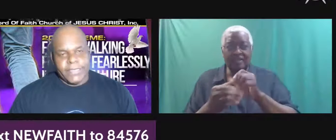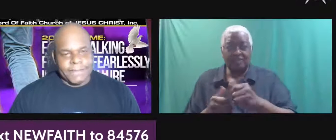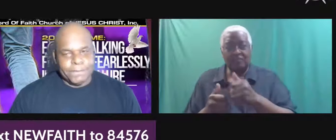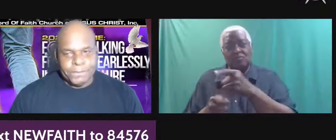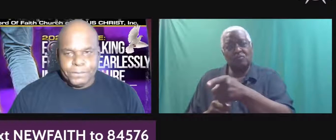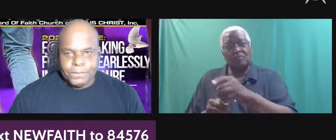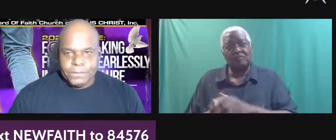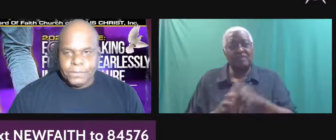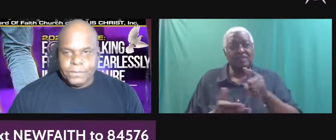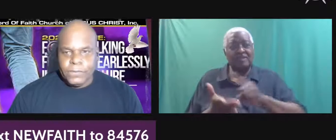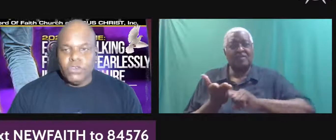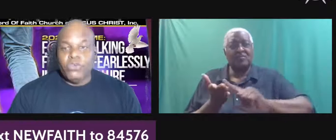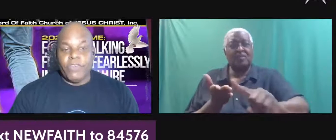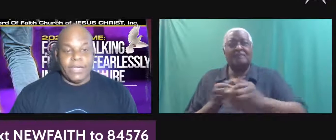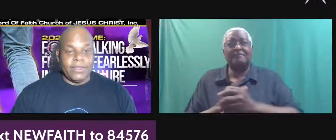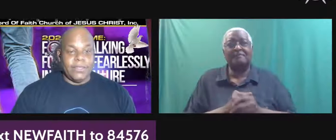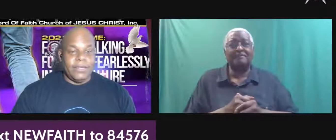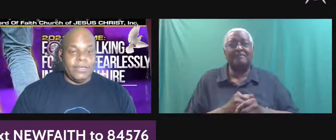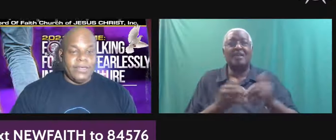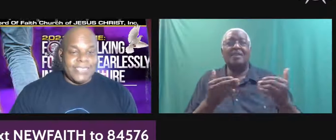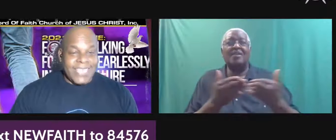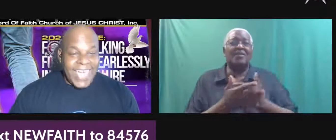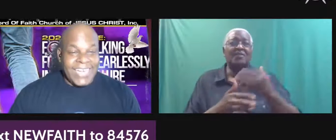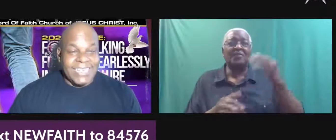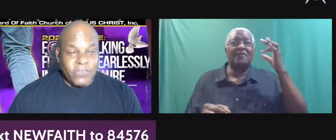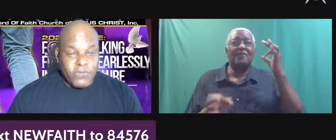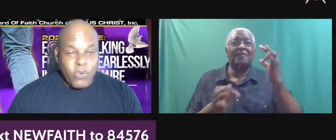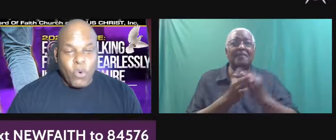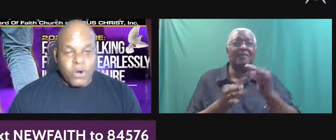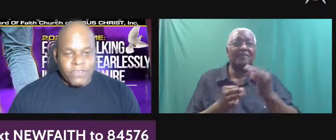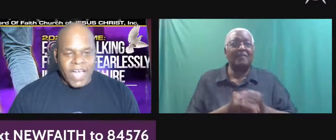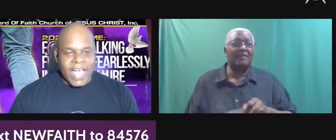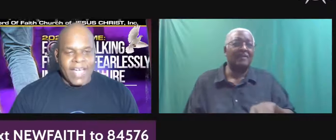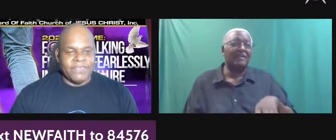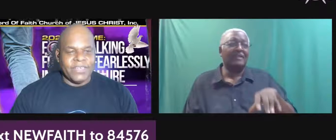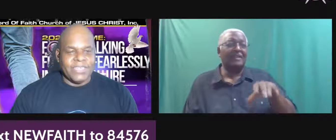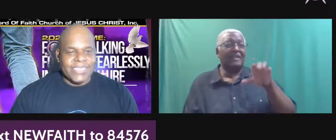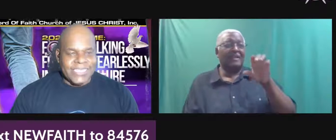this week. New Faith to